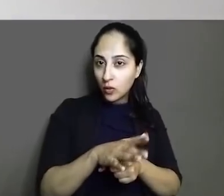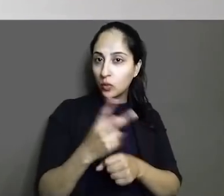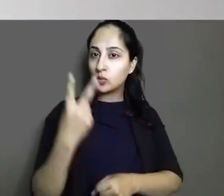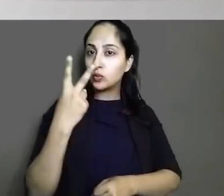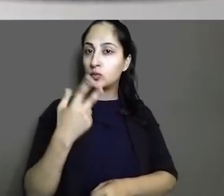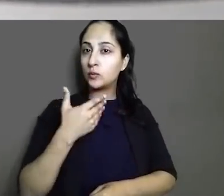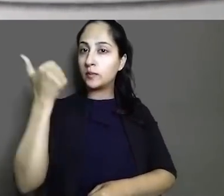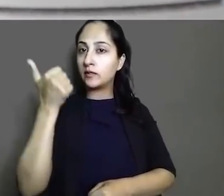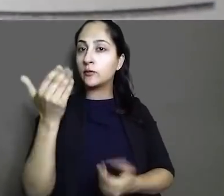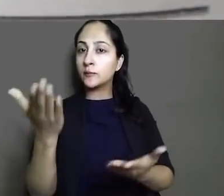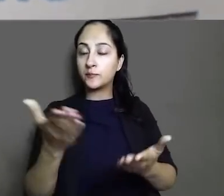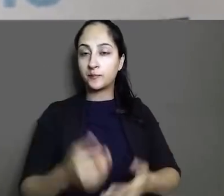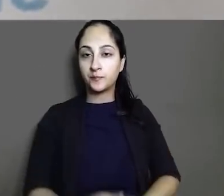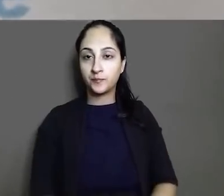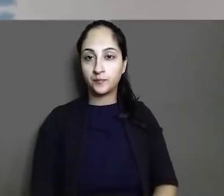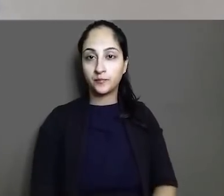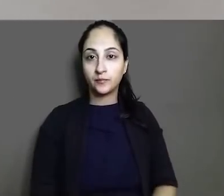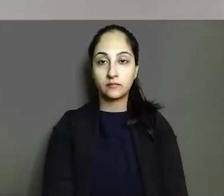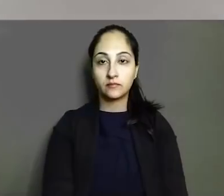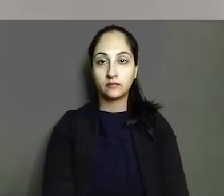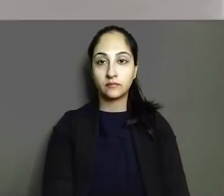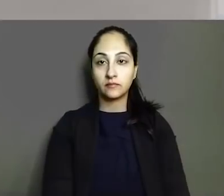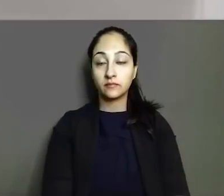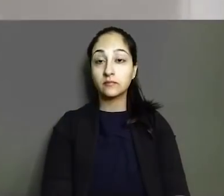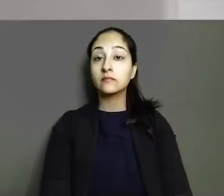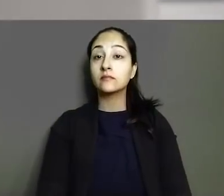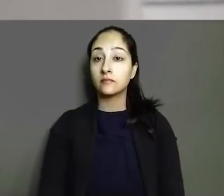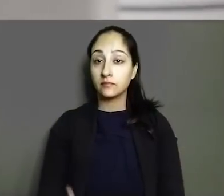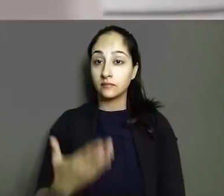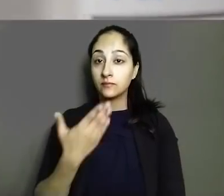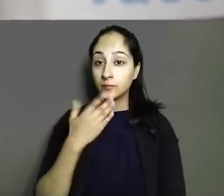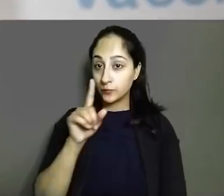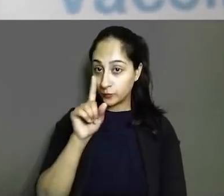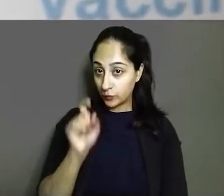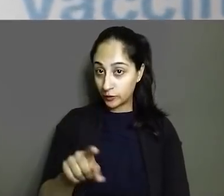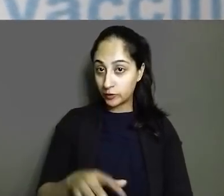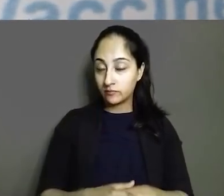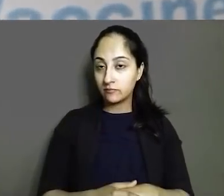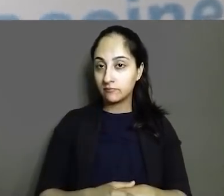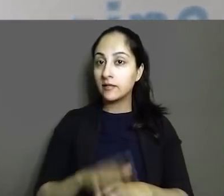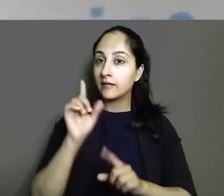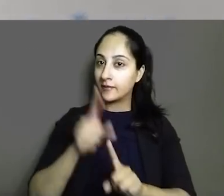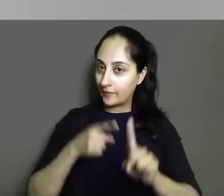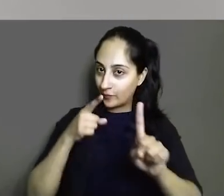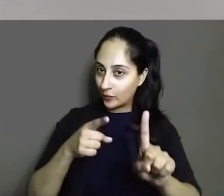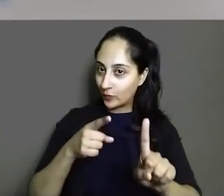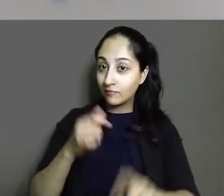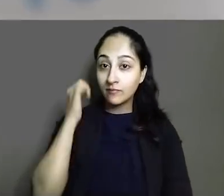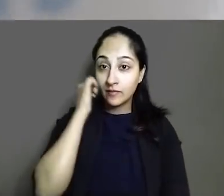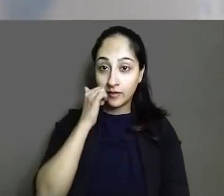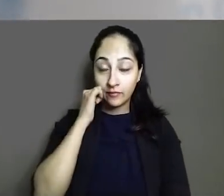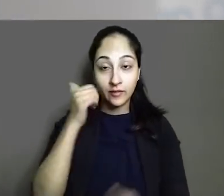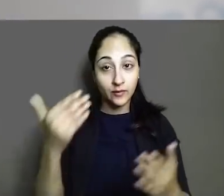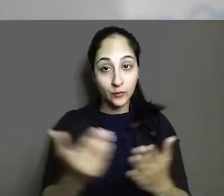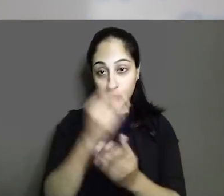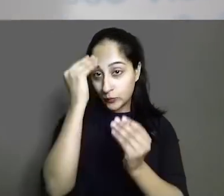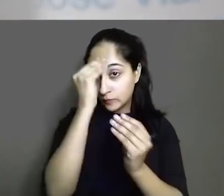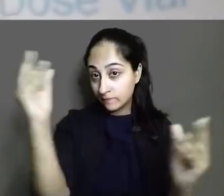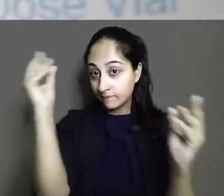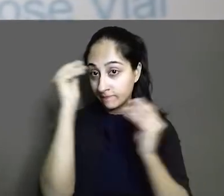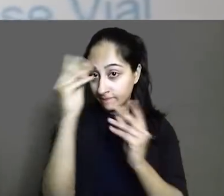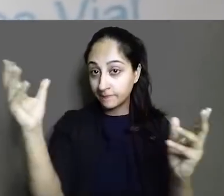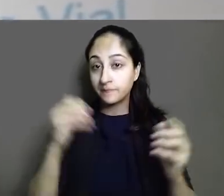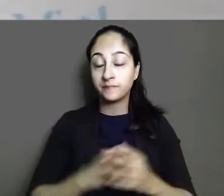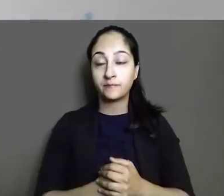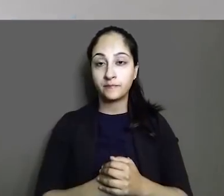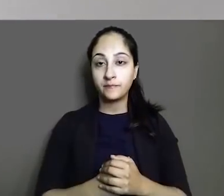have been authorized as 2 doses because that's how the clinical trials were conducted. And the national and international recommendations so